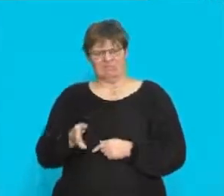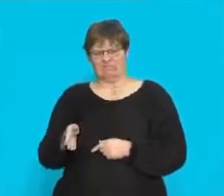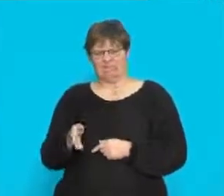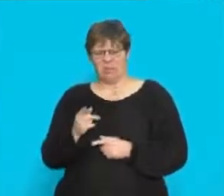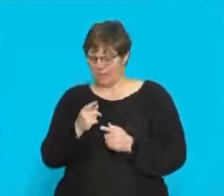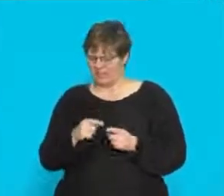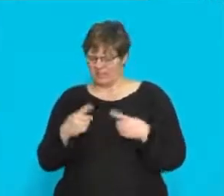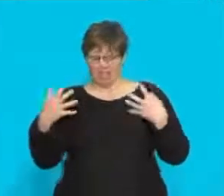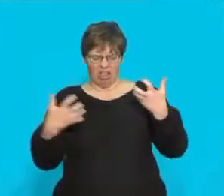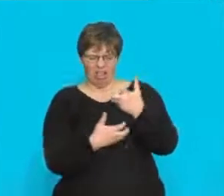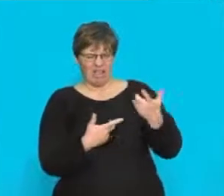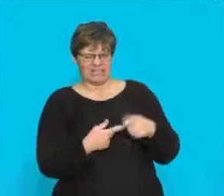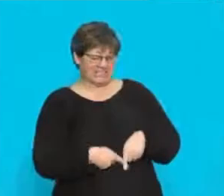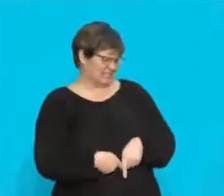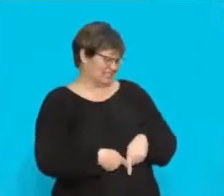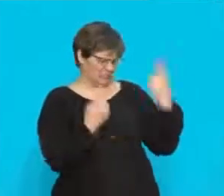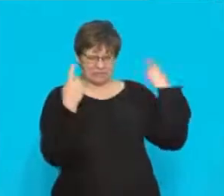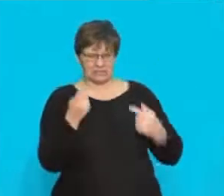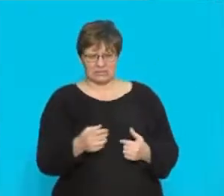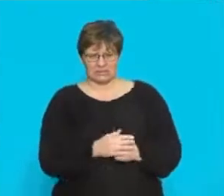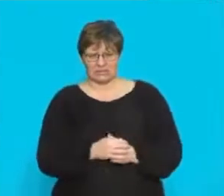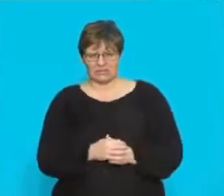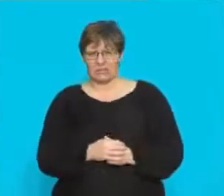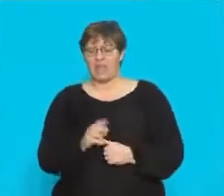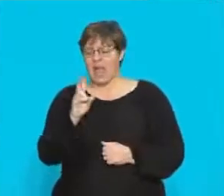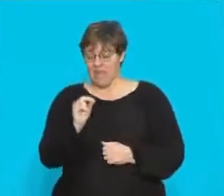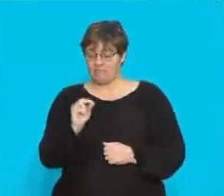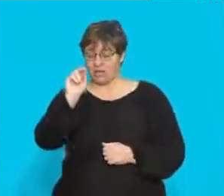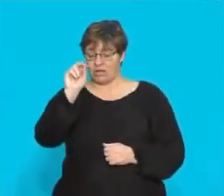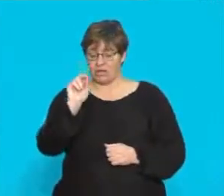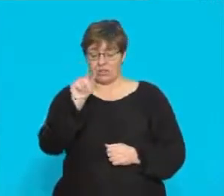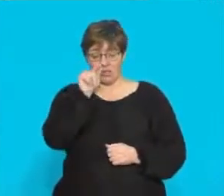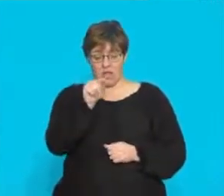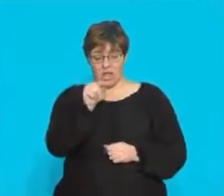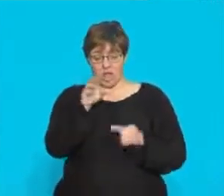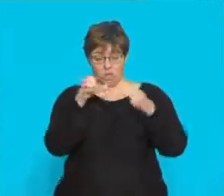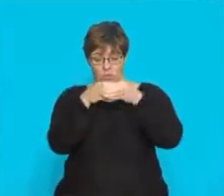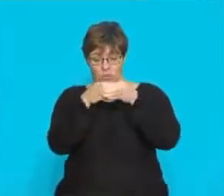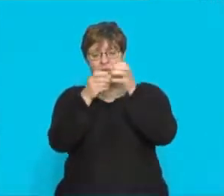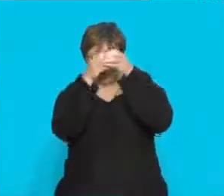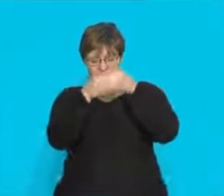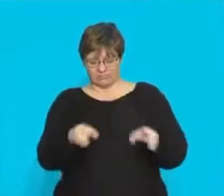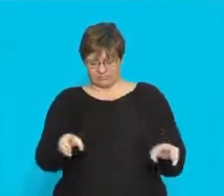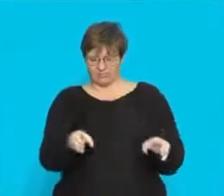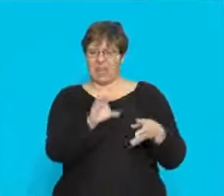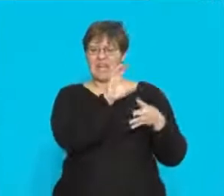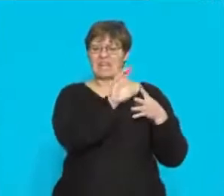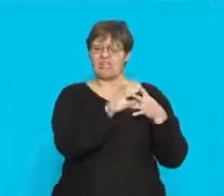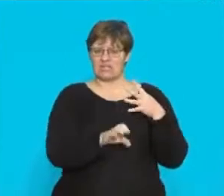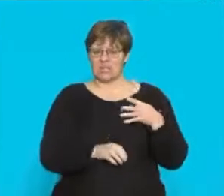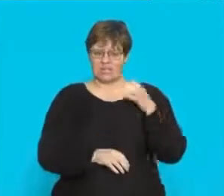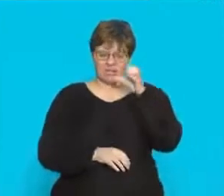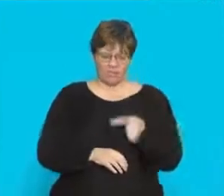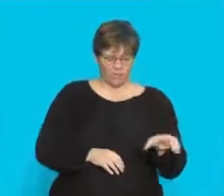13 kingdom, and what I mean by that is it's got two distinctive characteristics. It's kind of